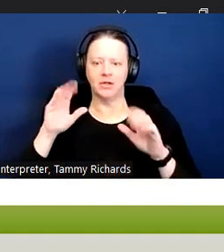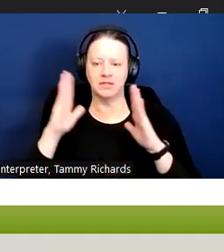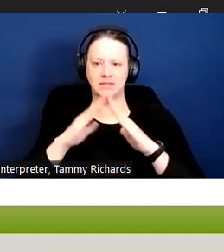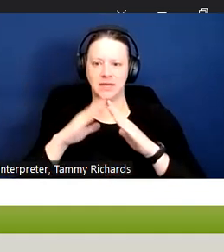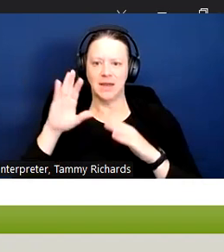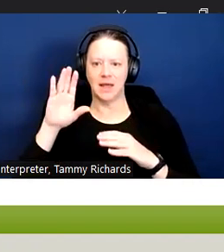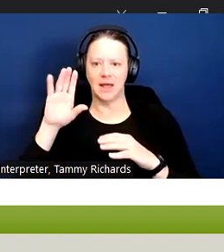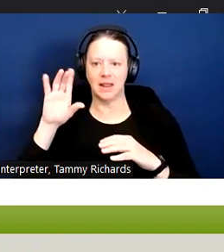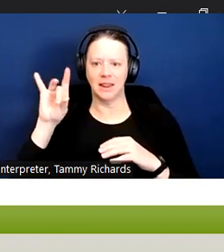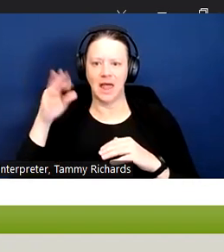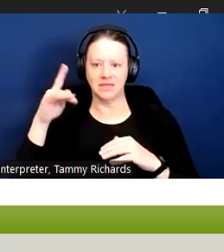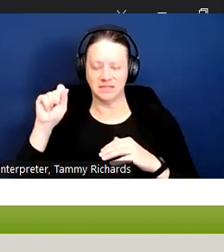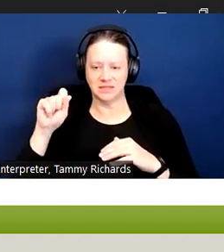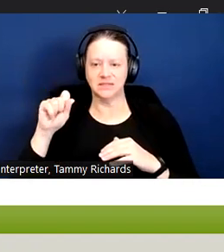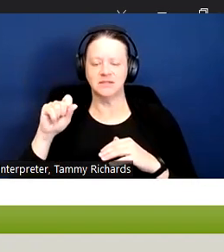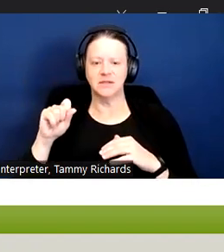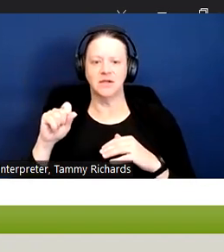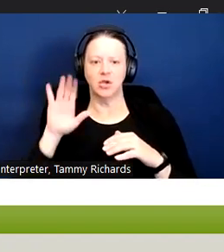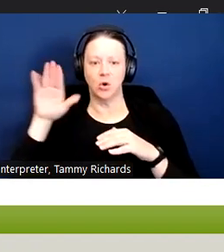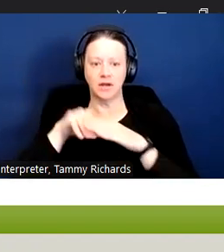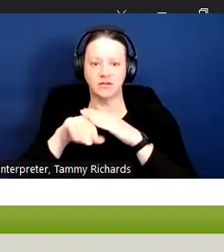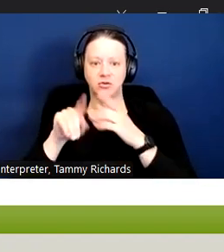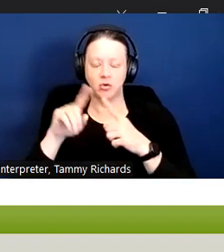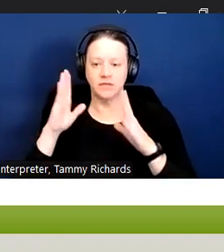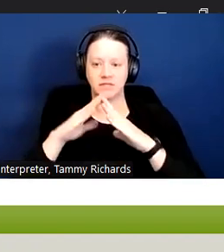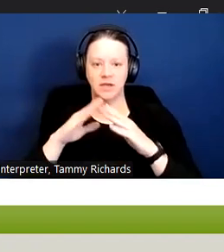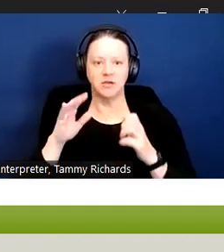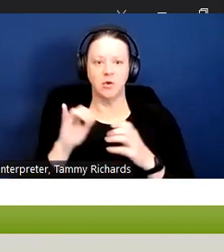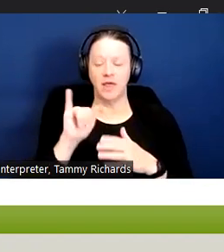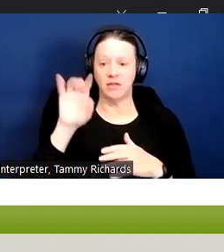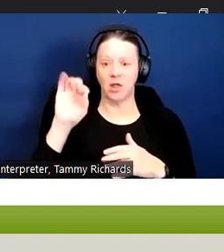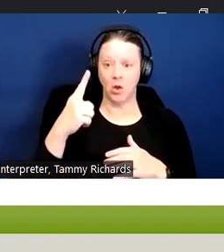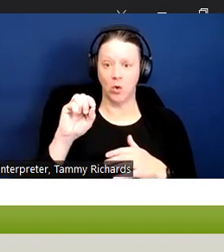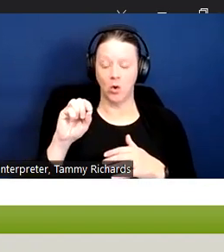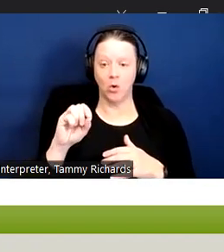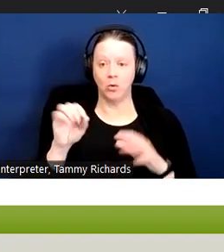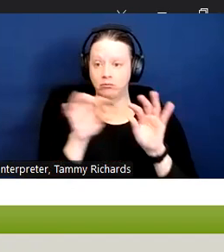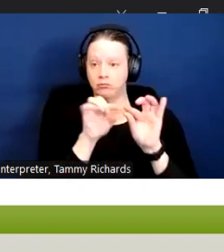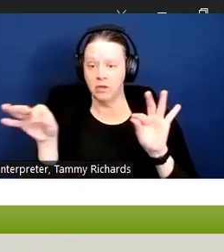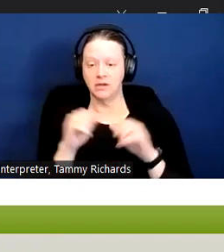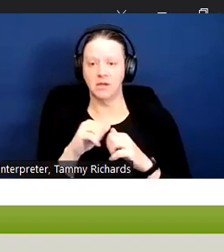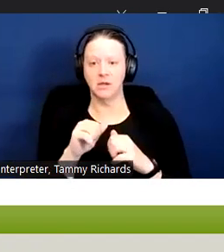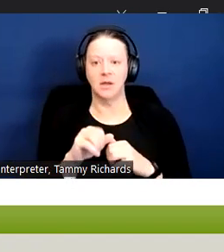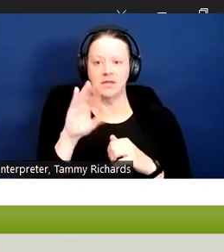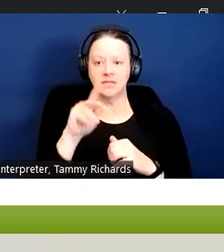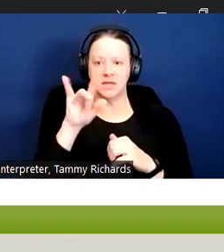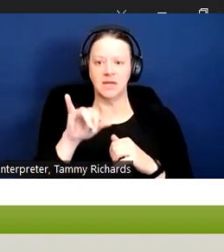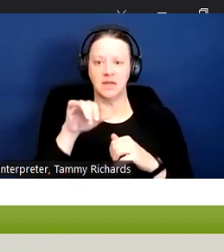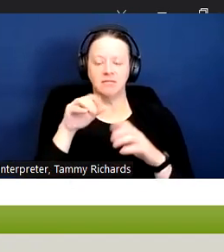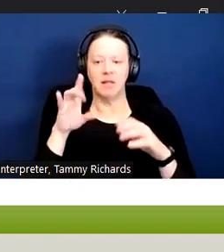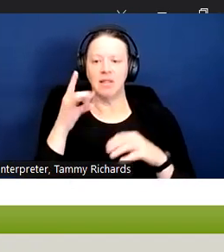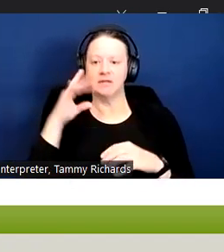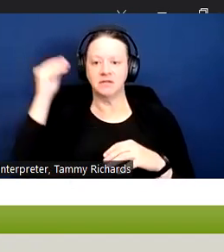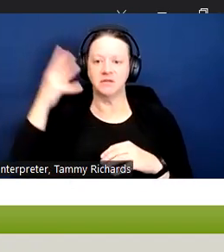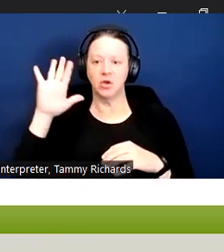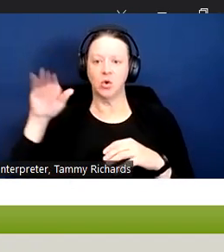that logo that had the really long description in the other version. Now it just says city lights, your access to the city. That's all I needed to